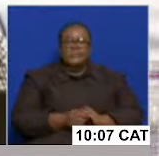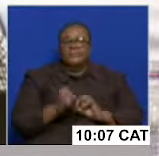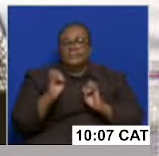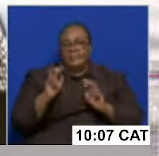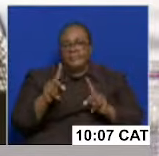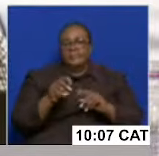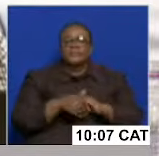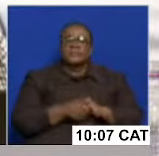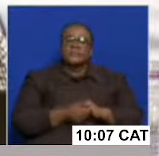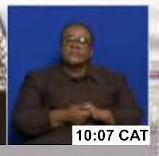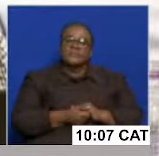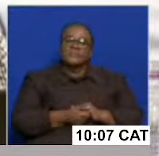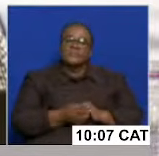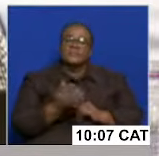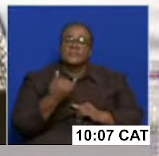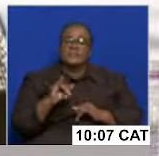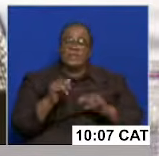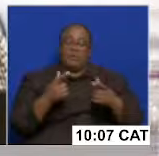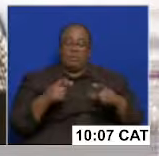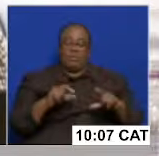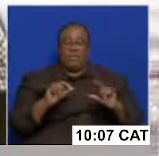paragraph 9, witness K.